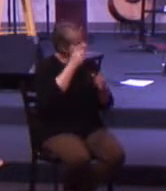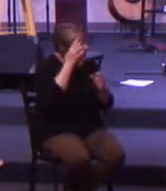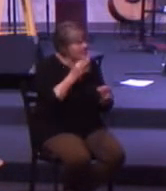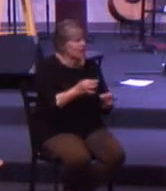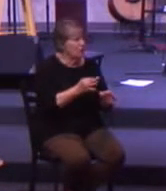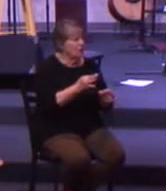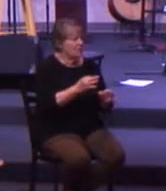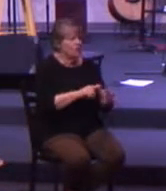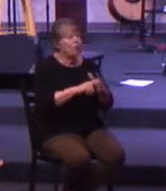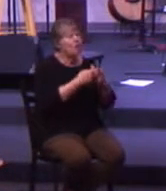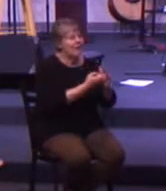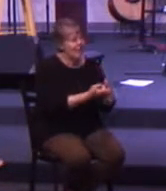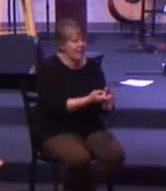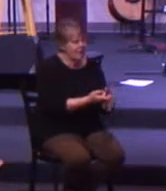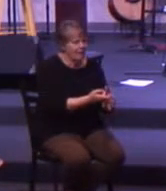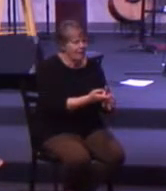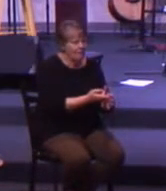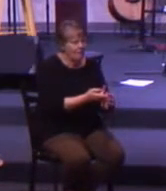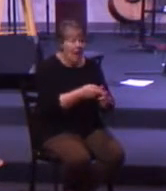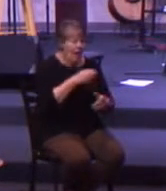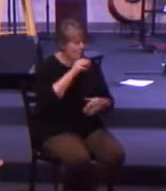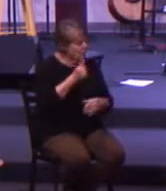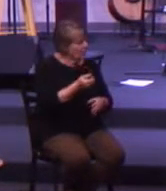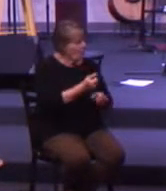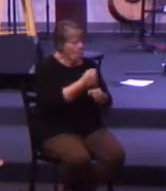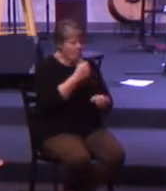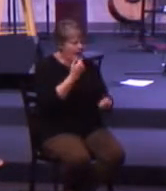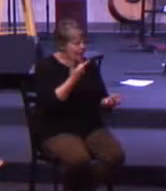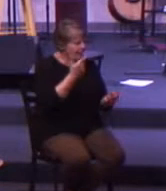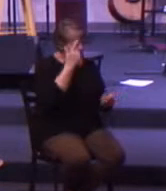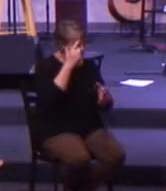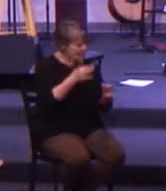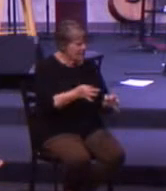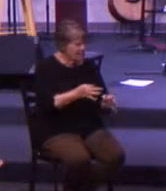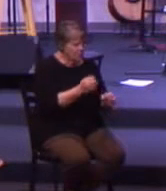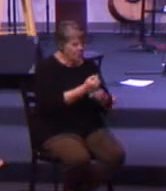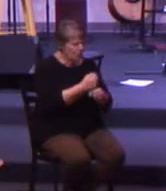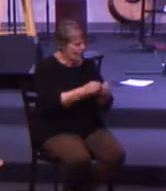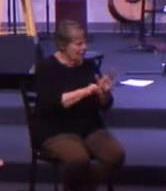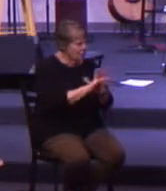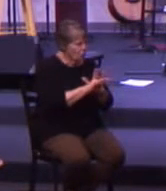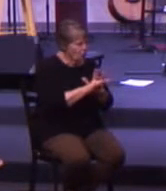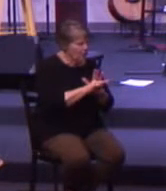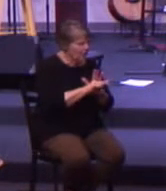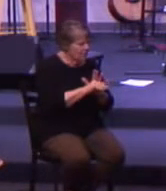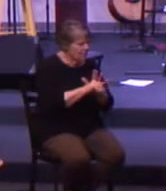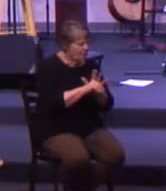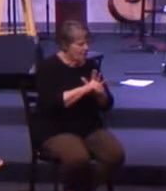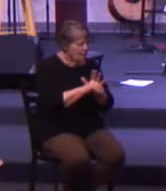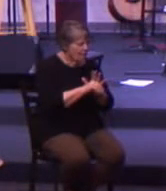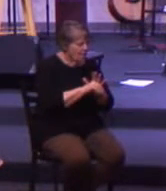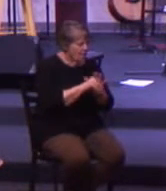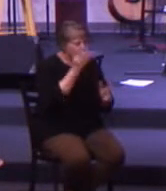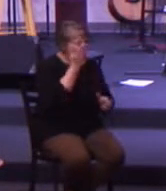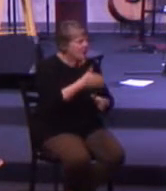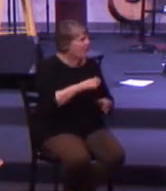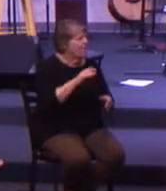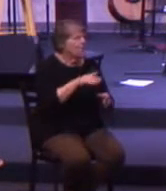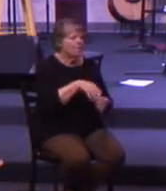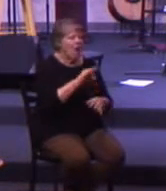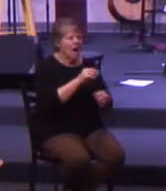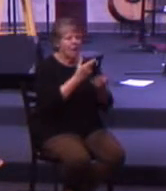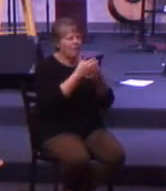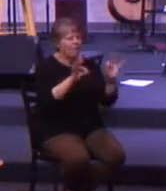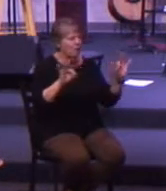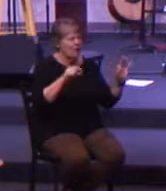this choice, we are immediately and permanently hamstringing ourselves from ever finding the freedom we